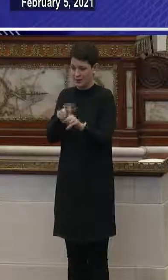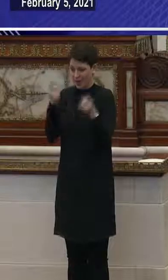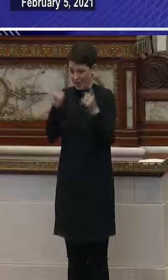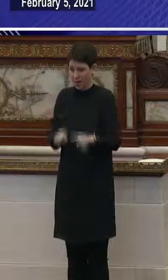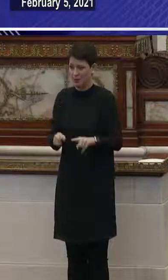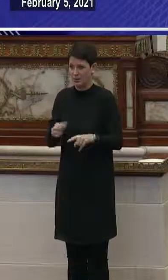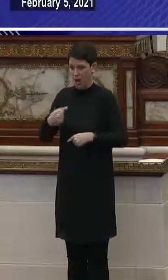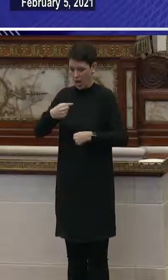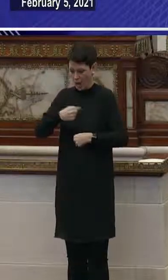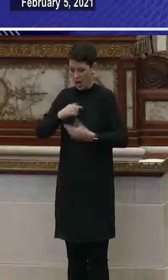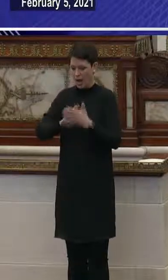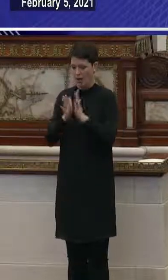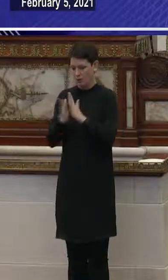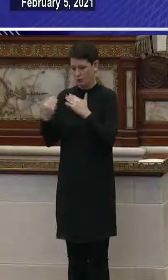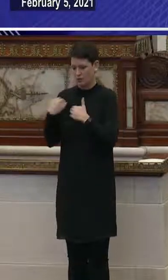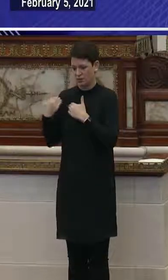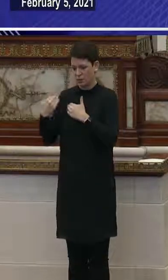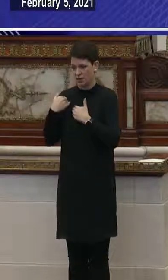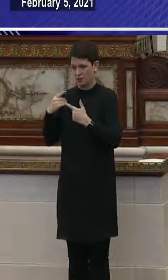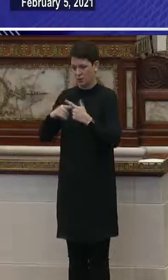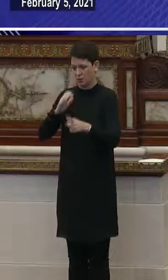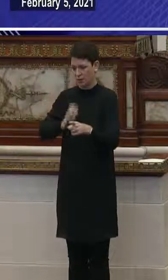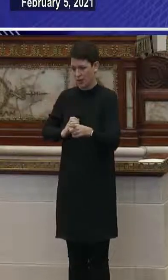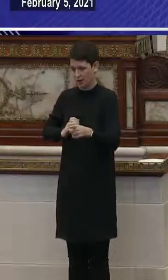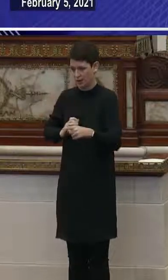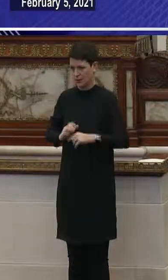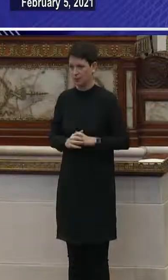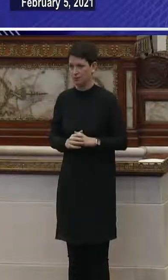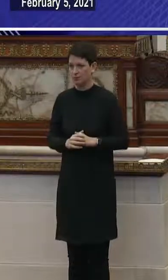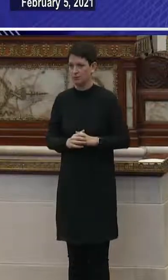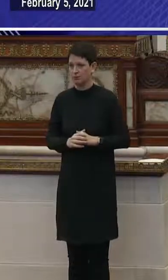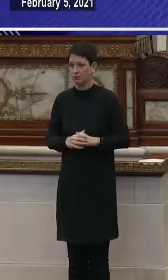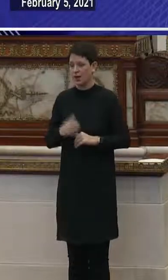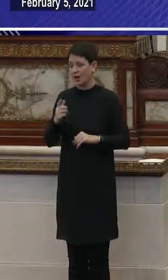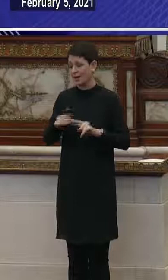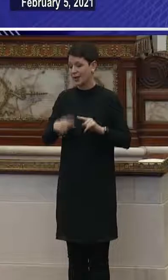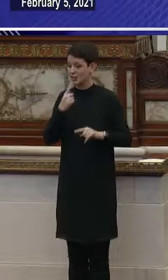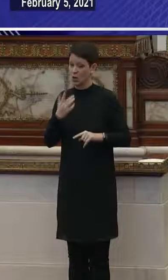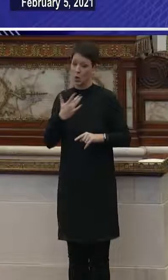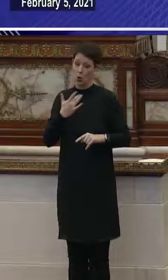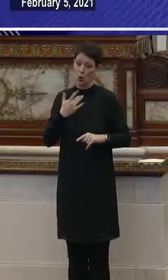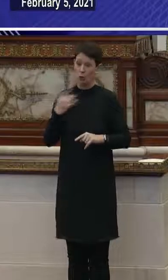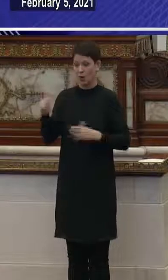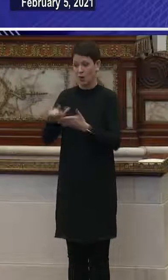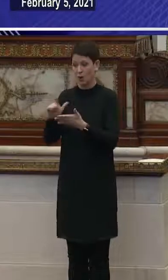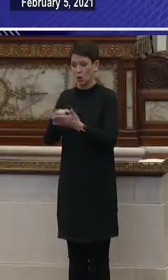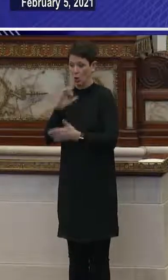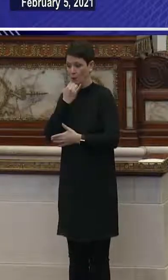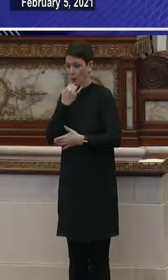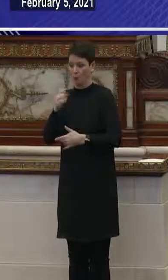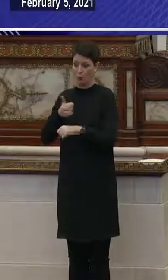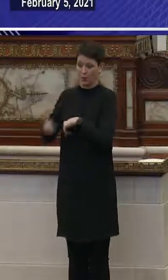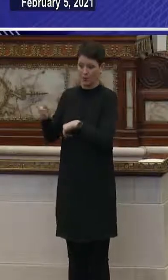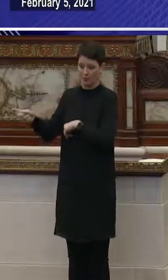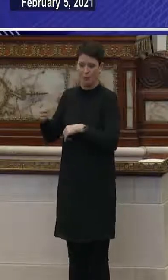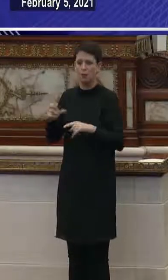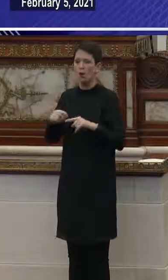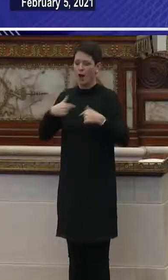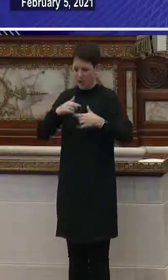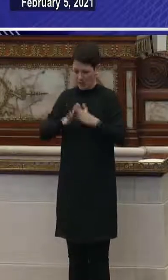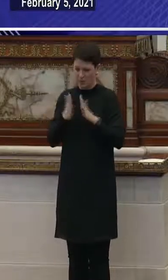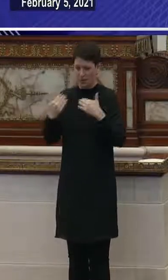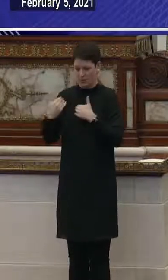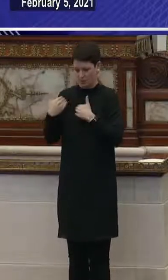I am responsible to the client. I cannot just say oops, one of my lawyers messed up. I'm responsible.